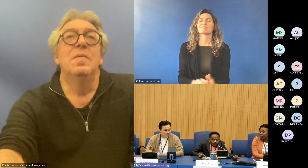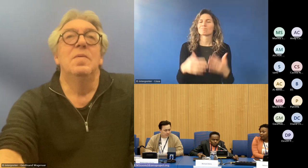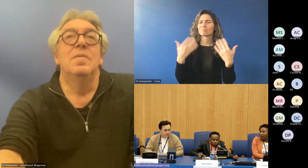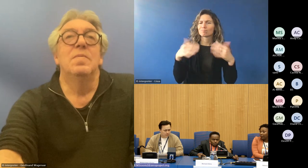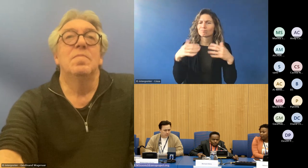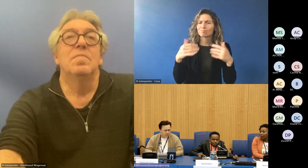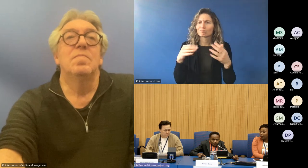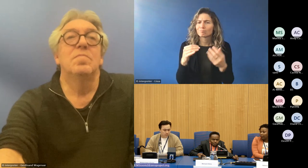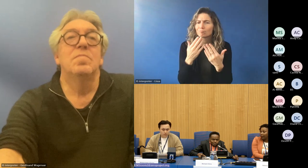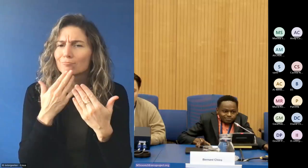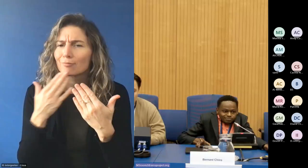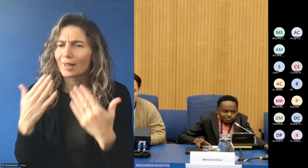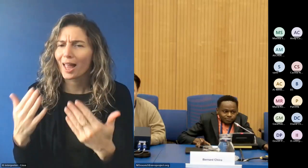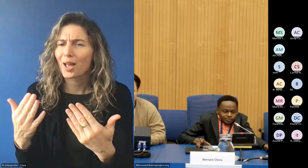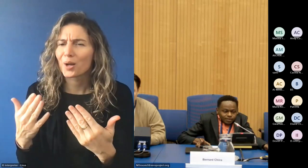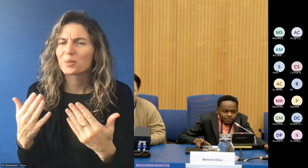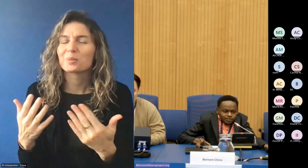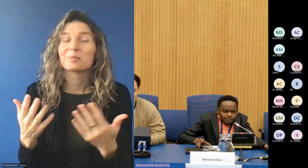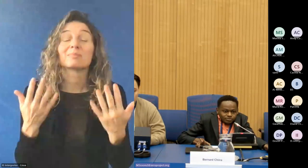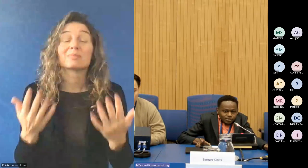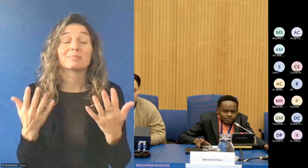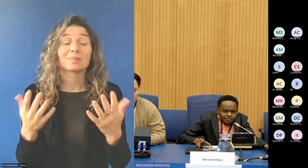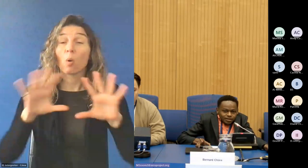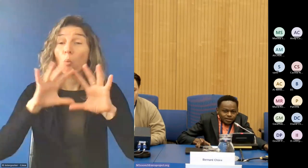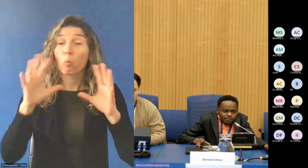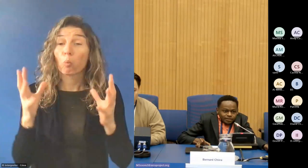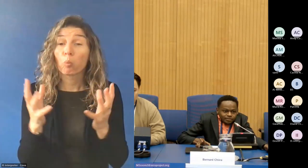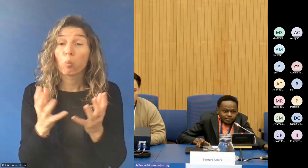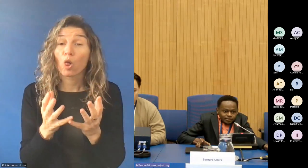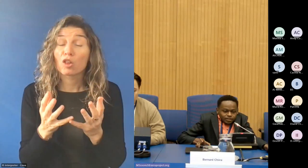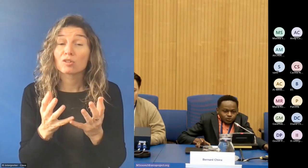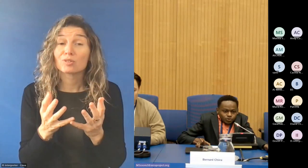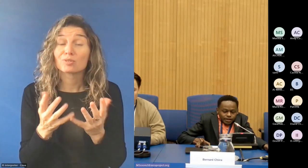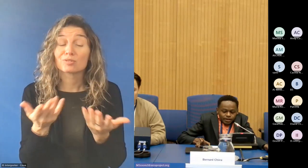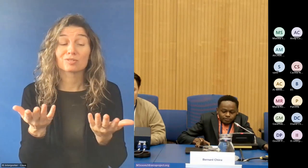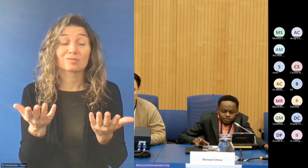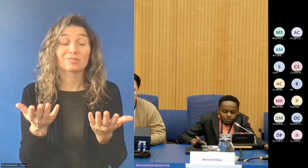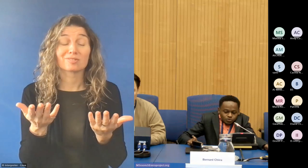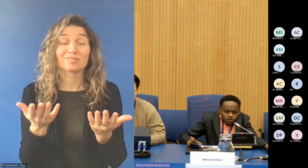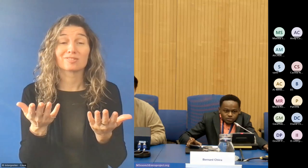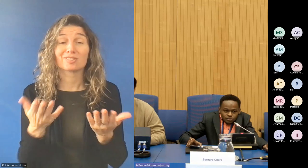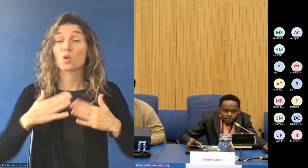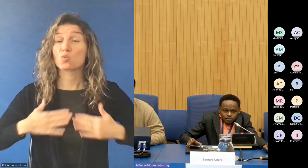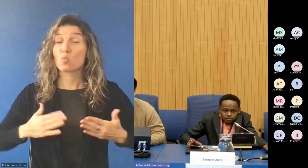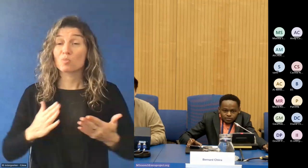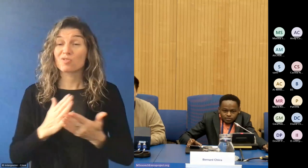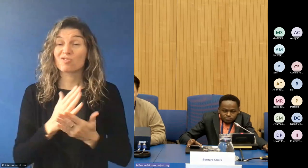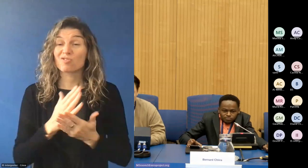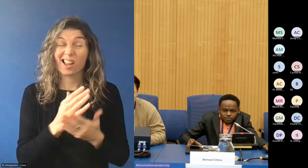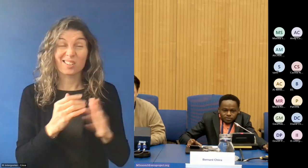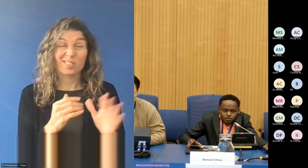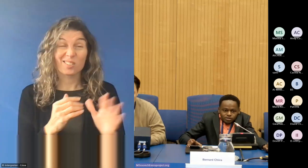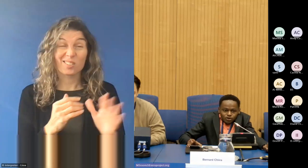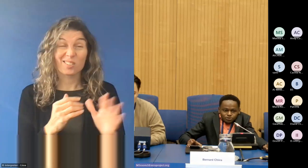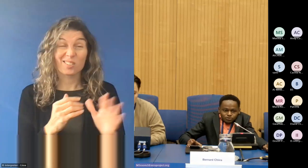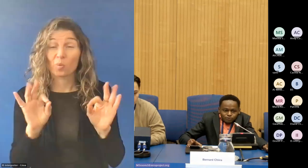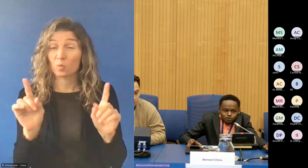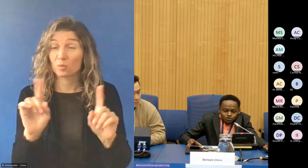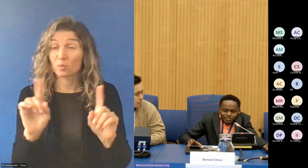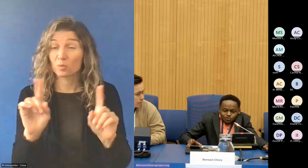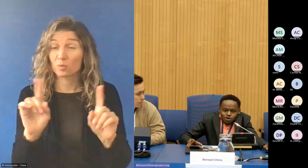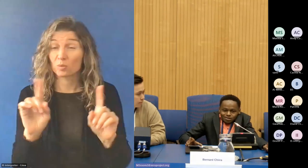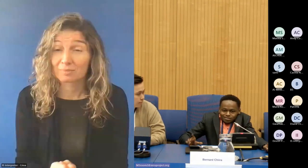choice is a human right, it's really sad that you can have a situation that the only